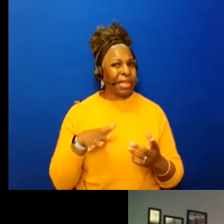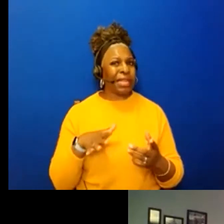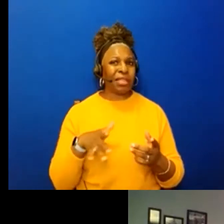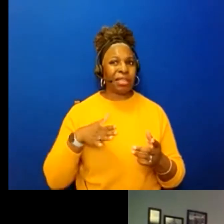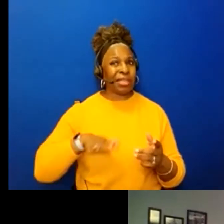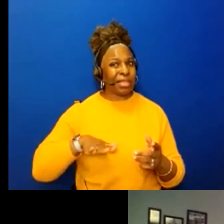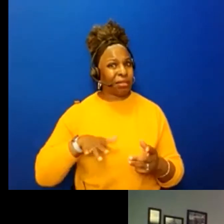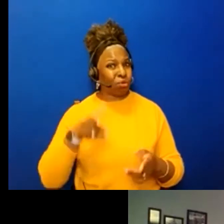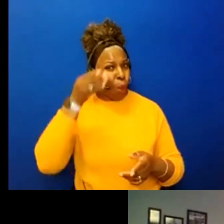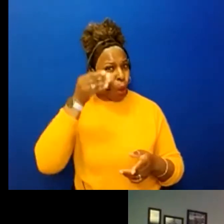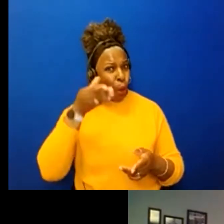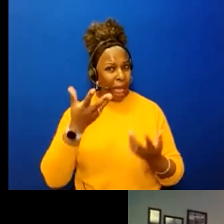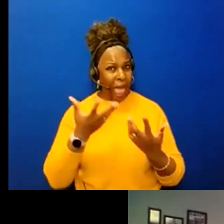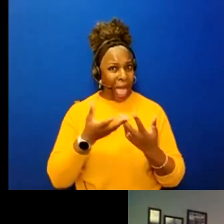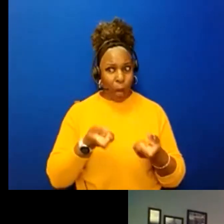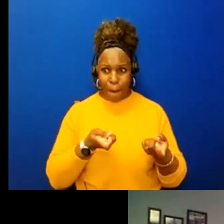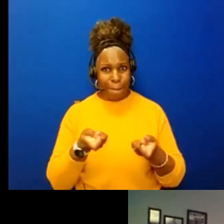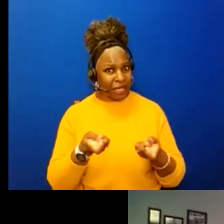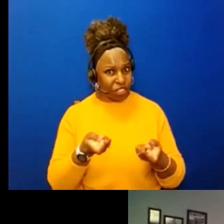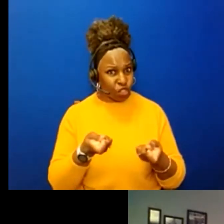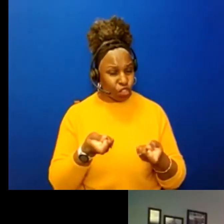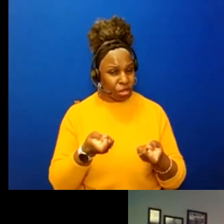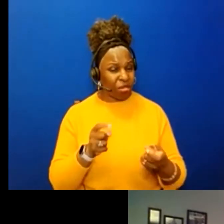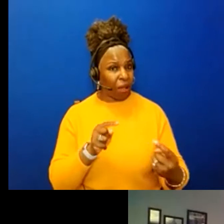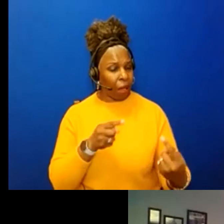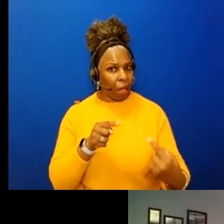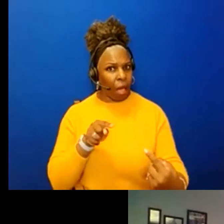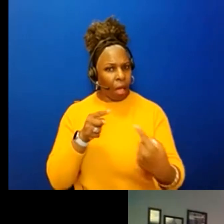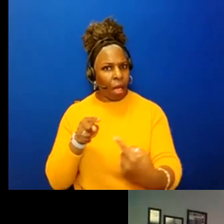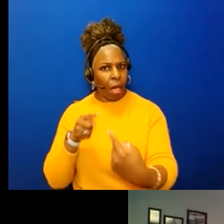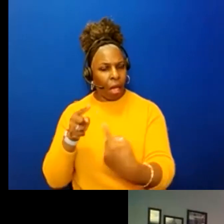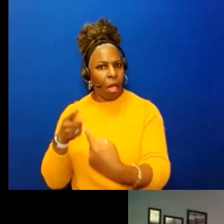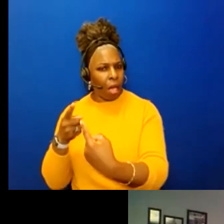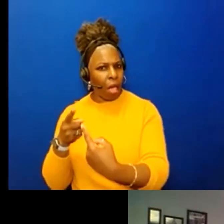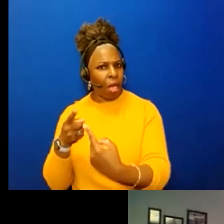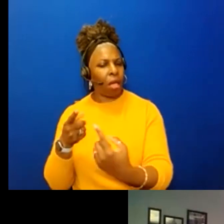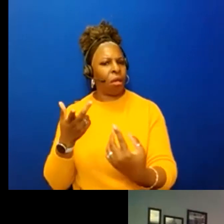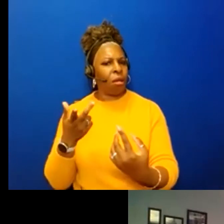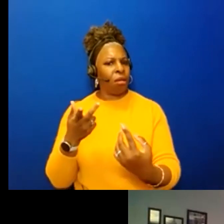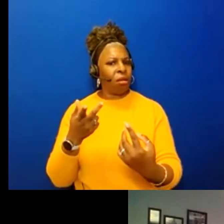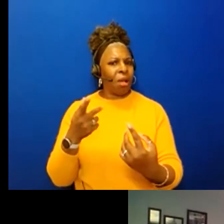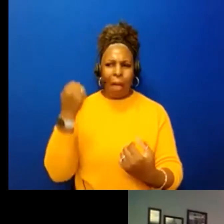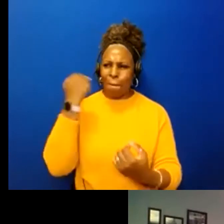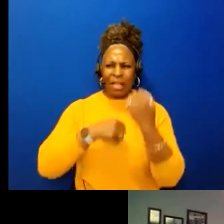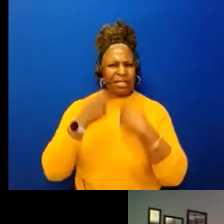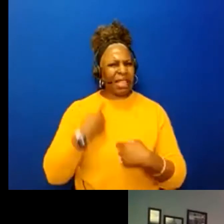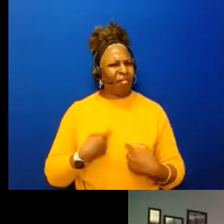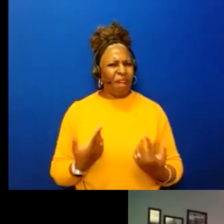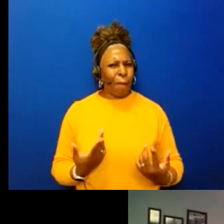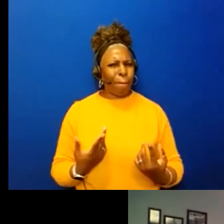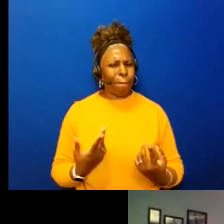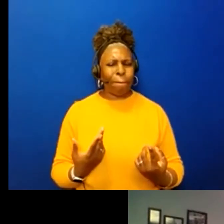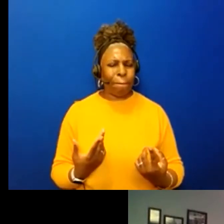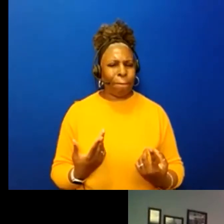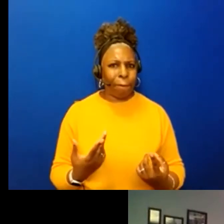first thing we can probably do, which we probably forget, is be kind to ourselves and just give ourselves a moment to, I guess